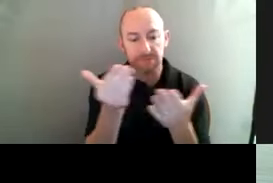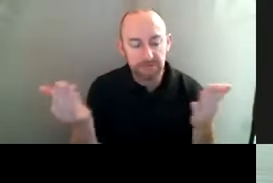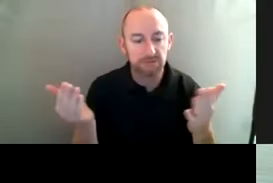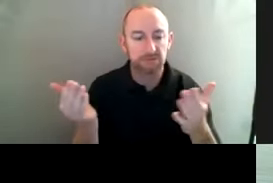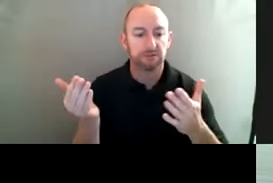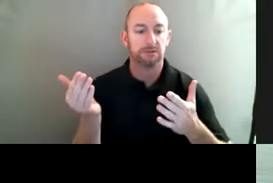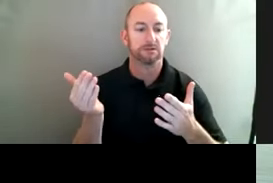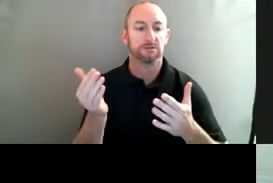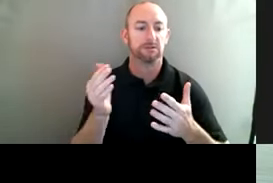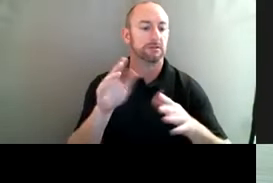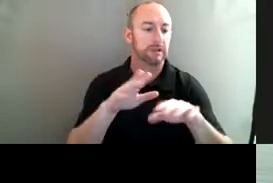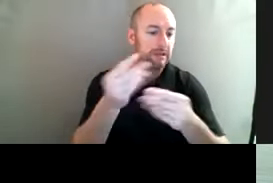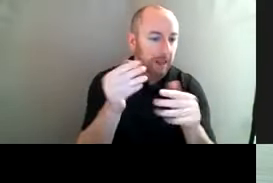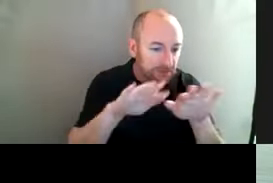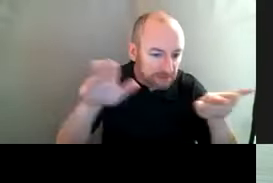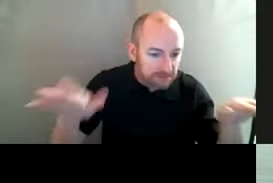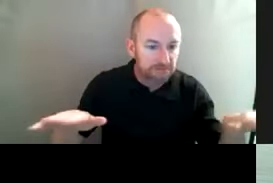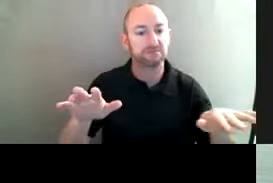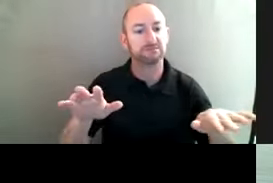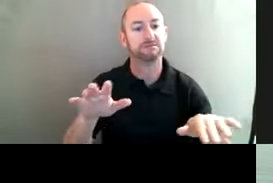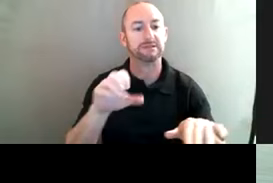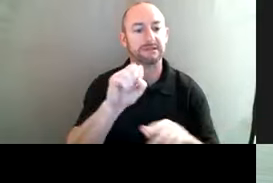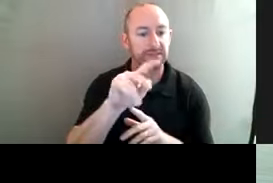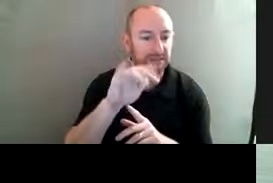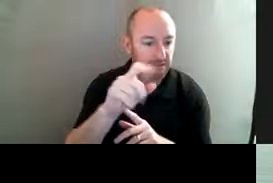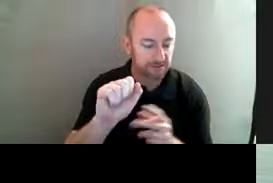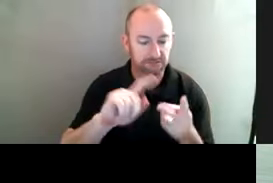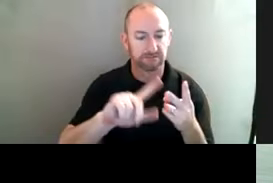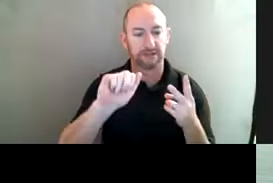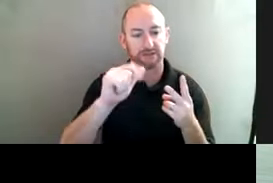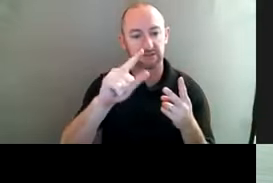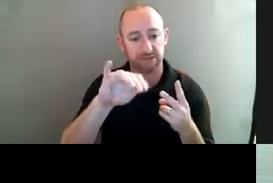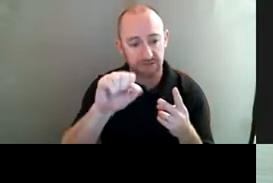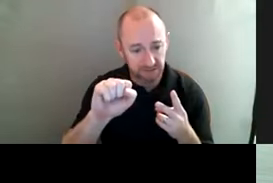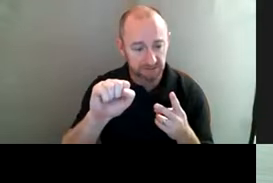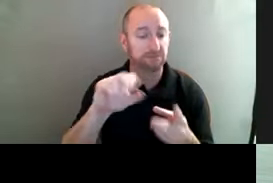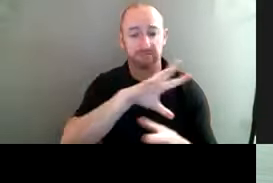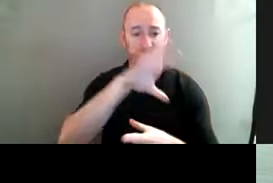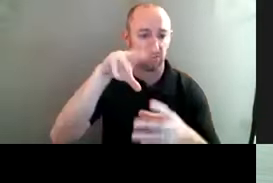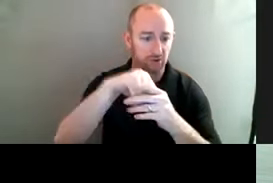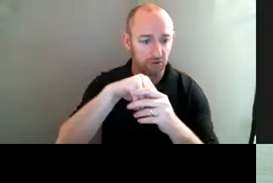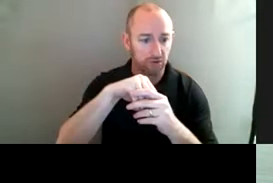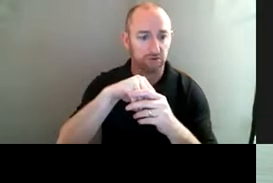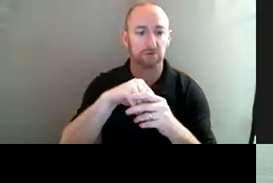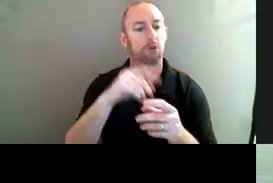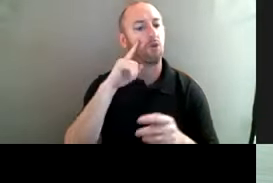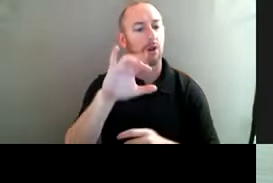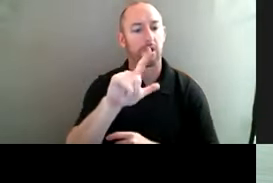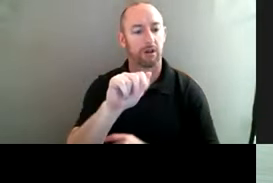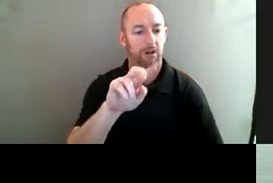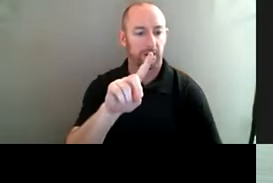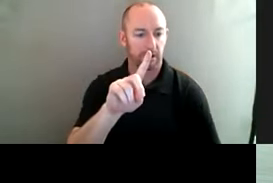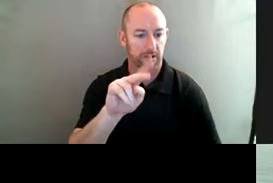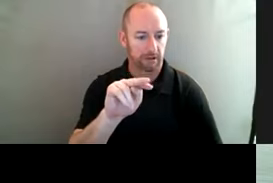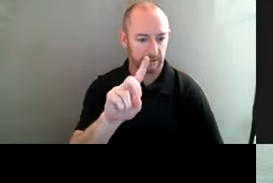and terrains and topographic settings and ages. to encapsulate what a landslide should look like. But an